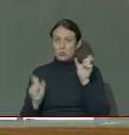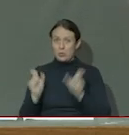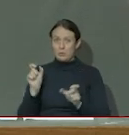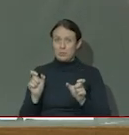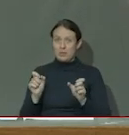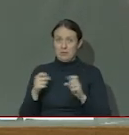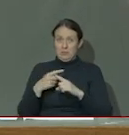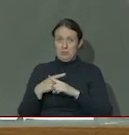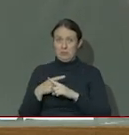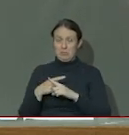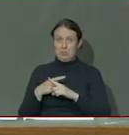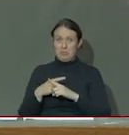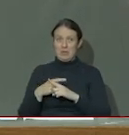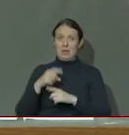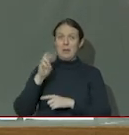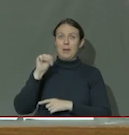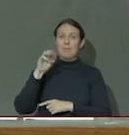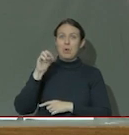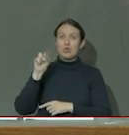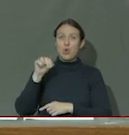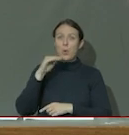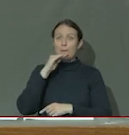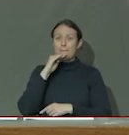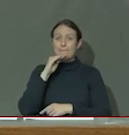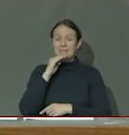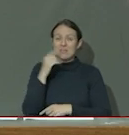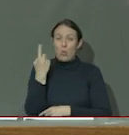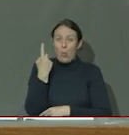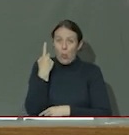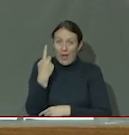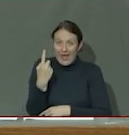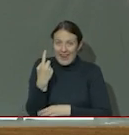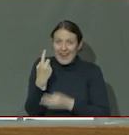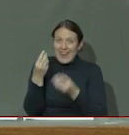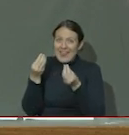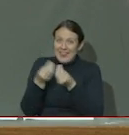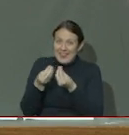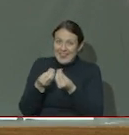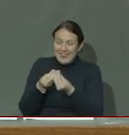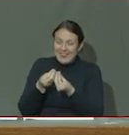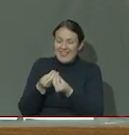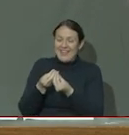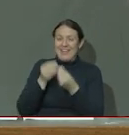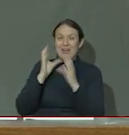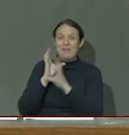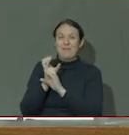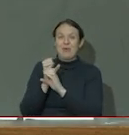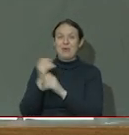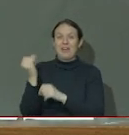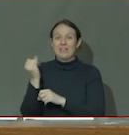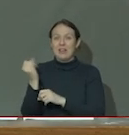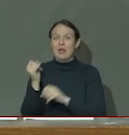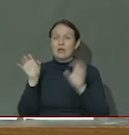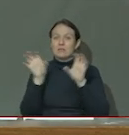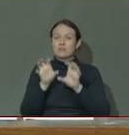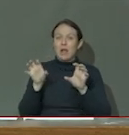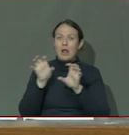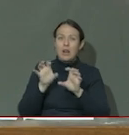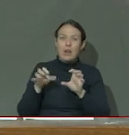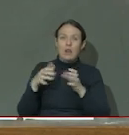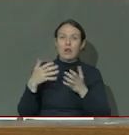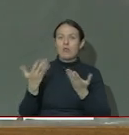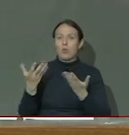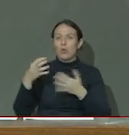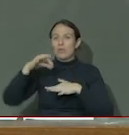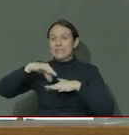what do we mean by monohybrid? We've done mono means we look at one thing at a time. Like let's say we looked here at the color of the seeds of peas.